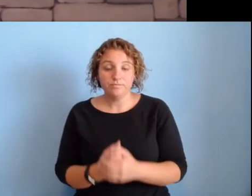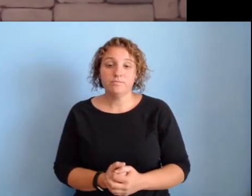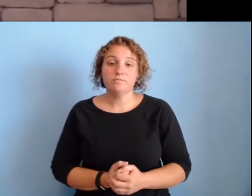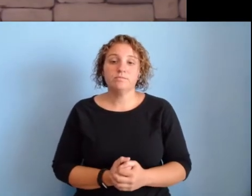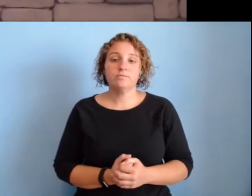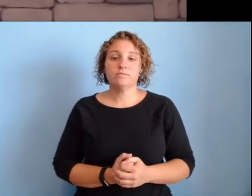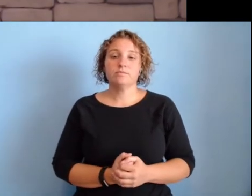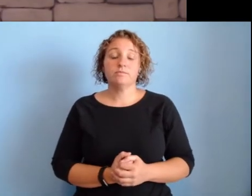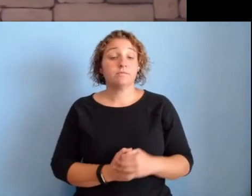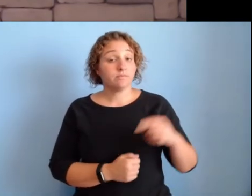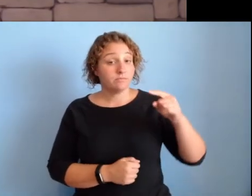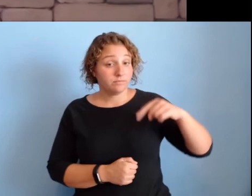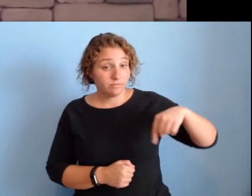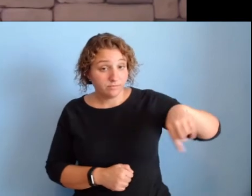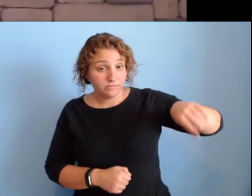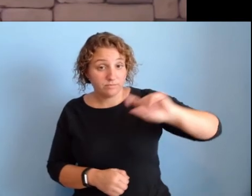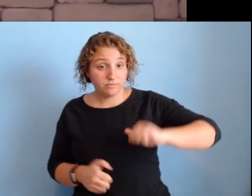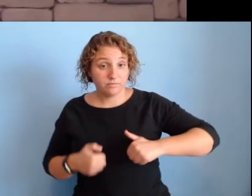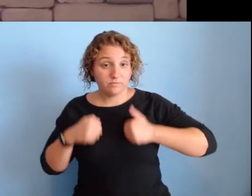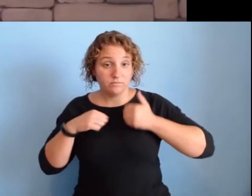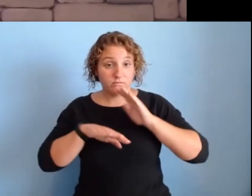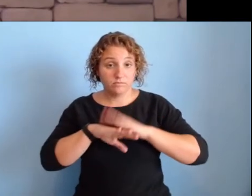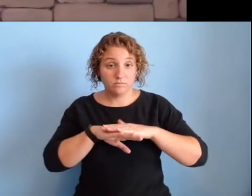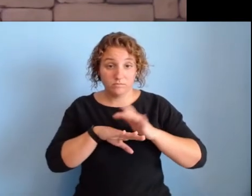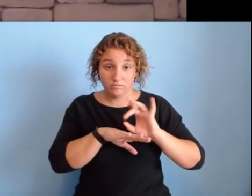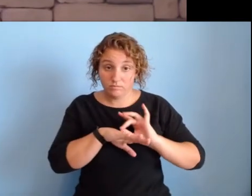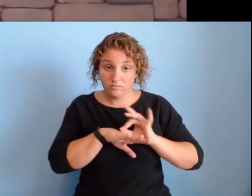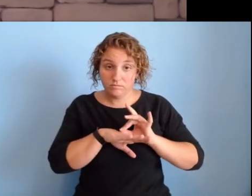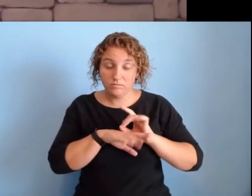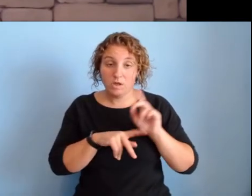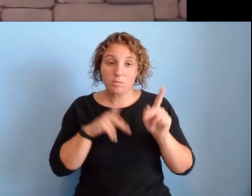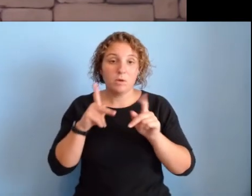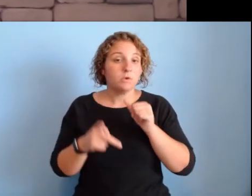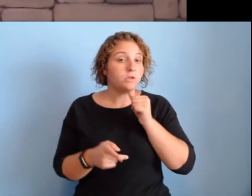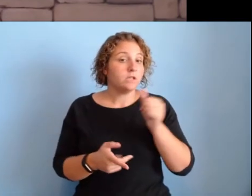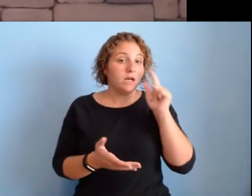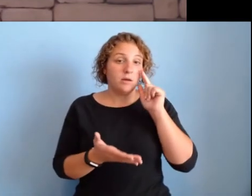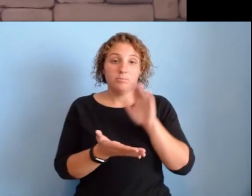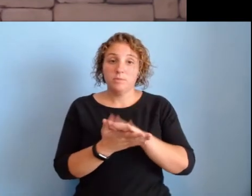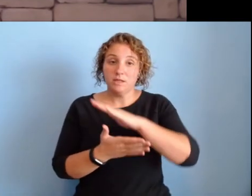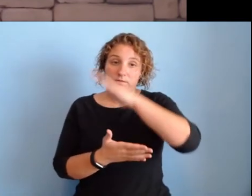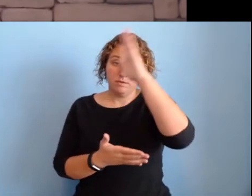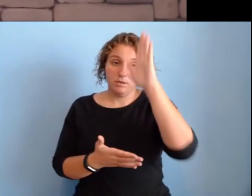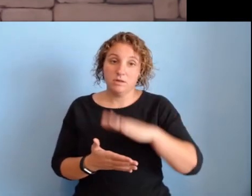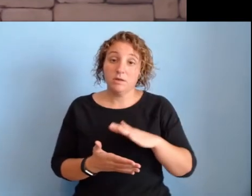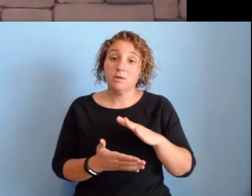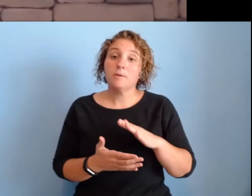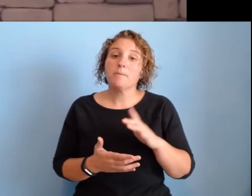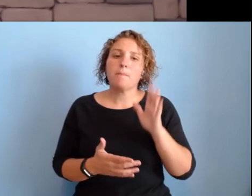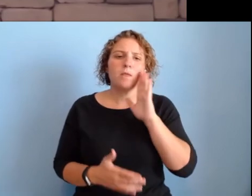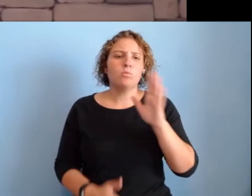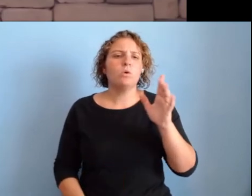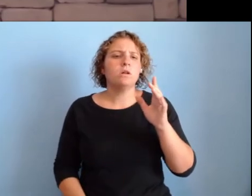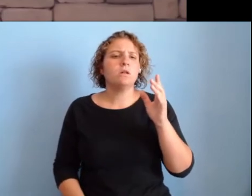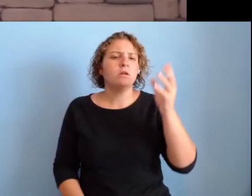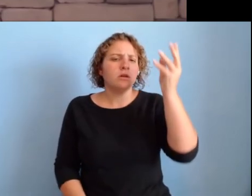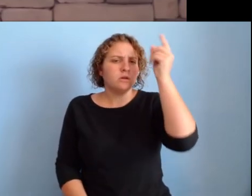They that dwell on the earth, the unbelievers, shall wonder, okay, here it comes,